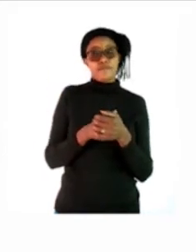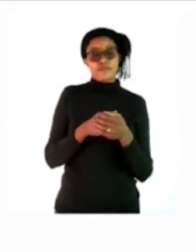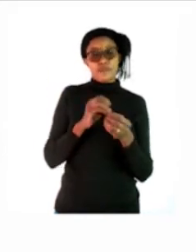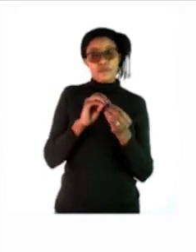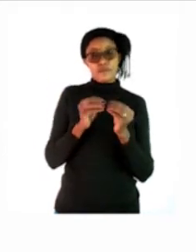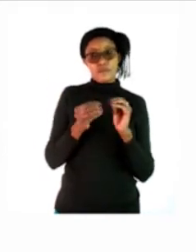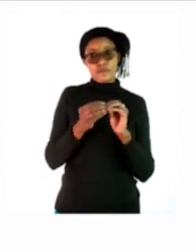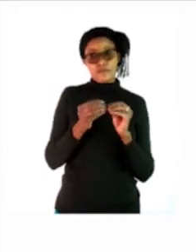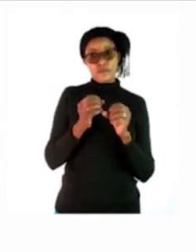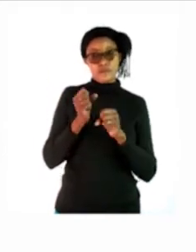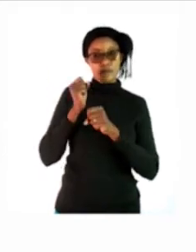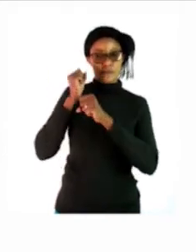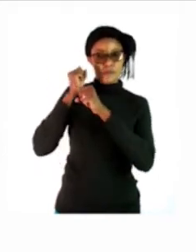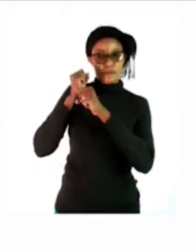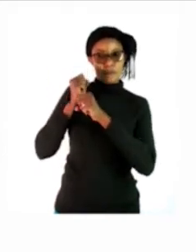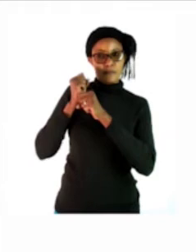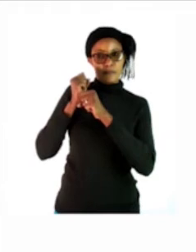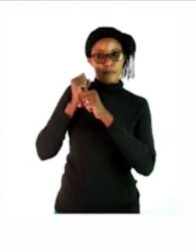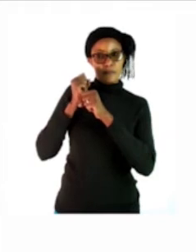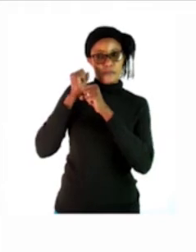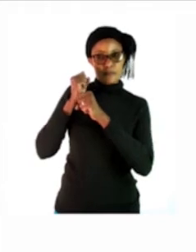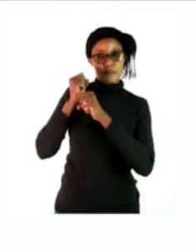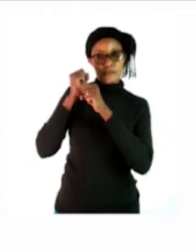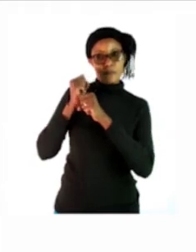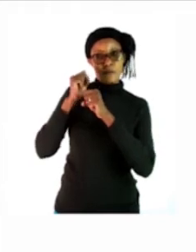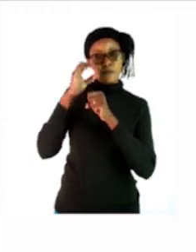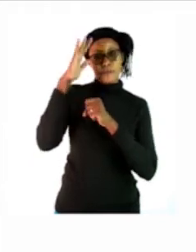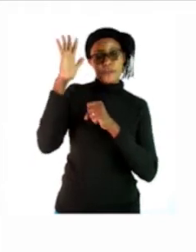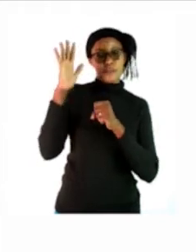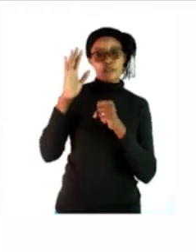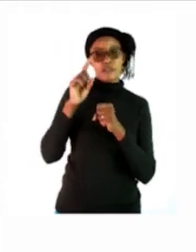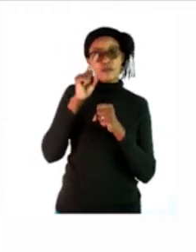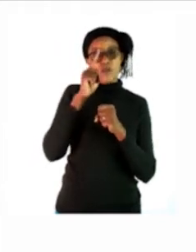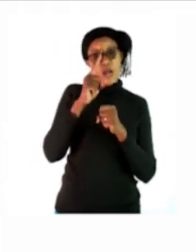the Christmas trees. 1,